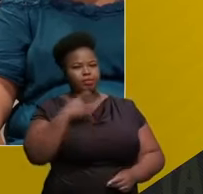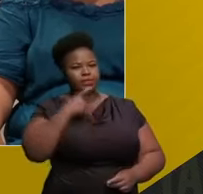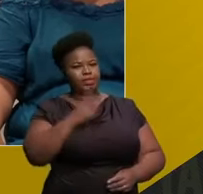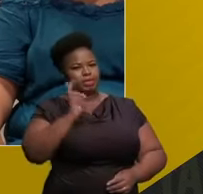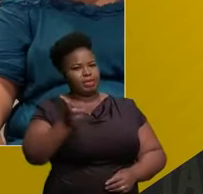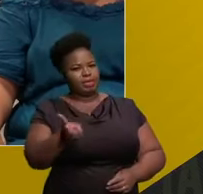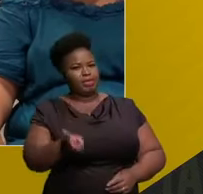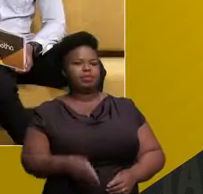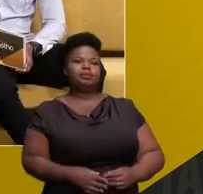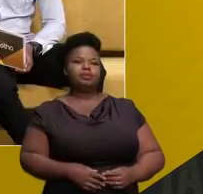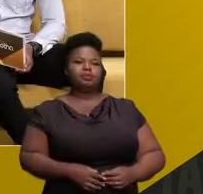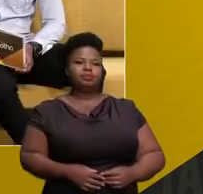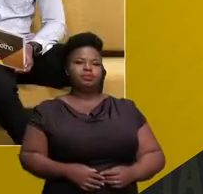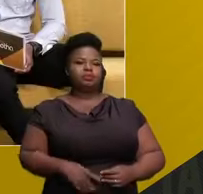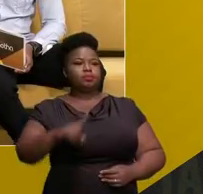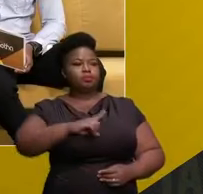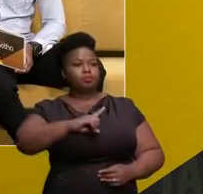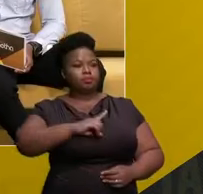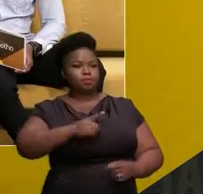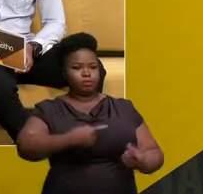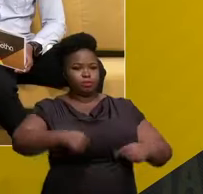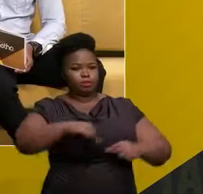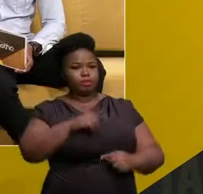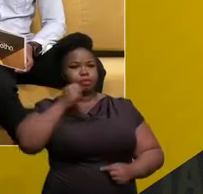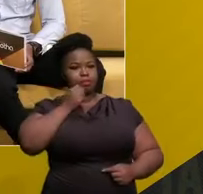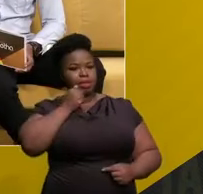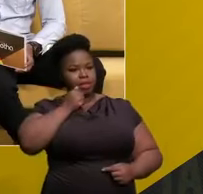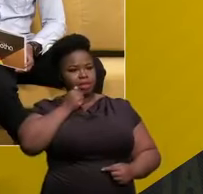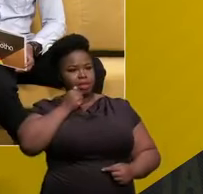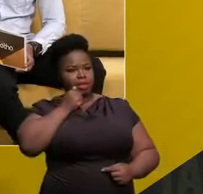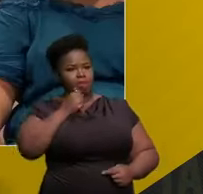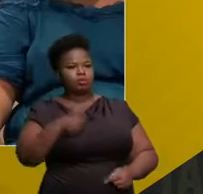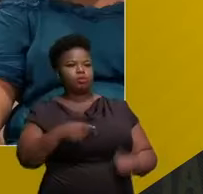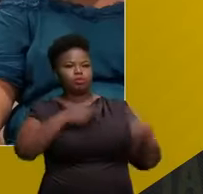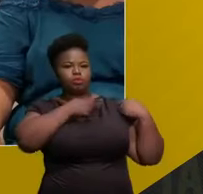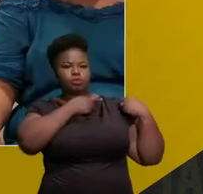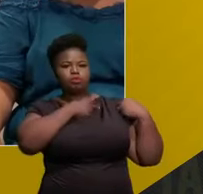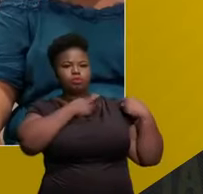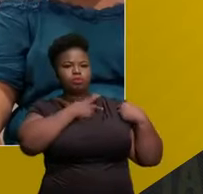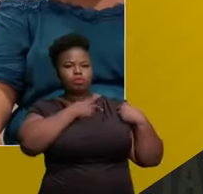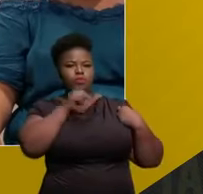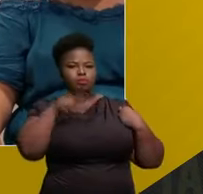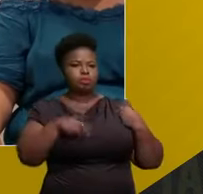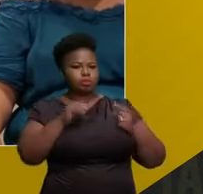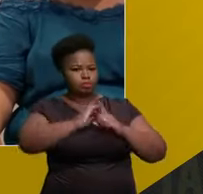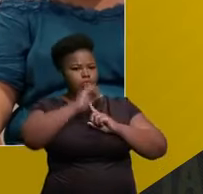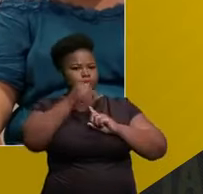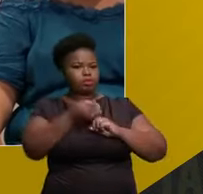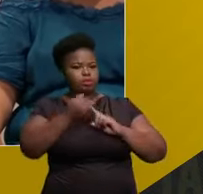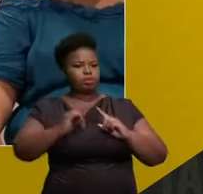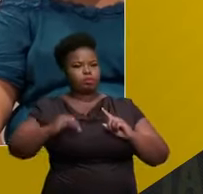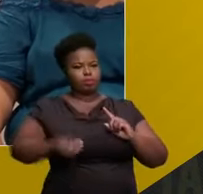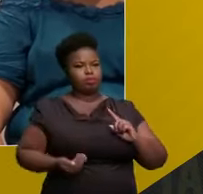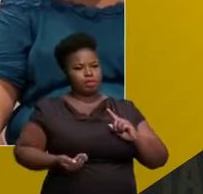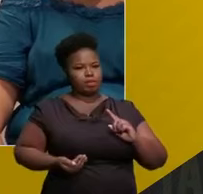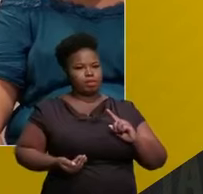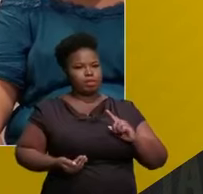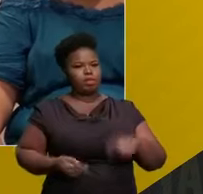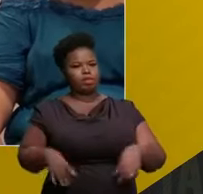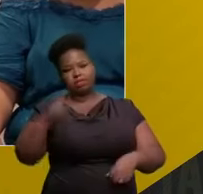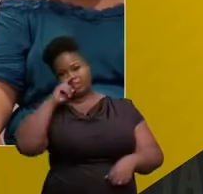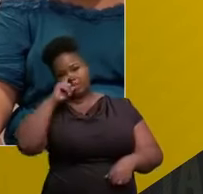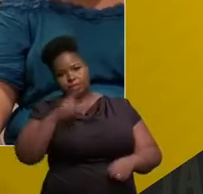ukugcizelela ukuthi as thina amadoda we have a big responsibility towards protecting women and our